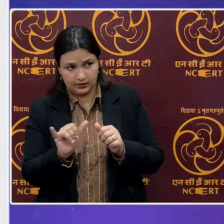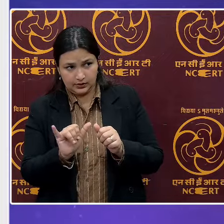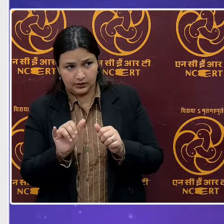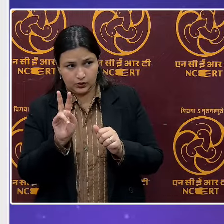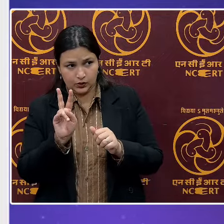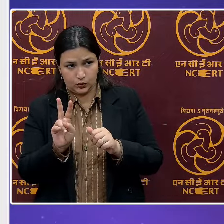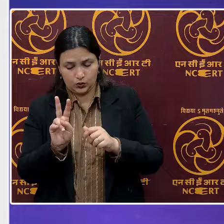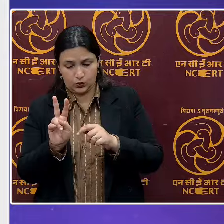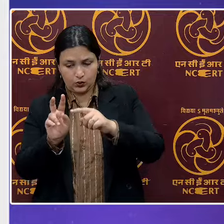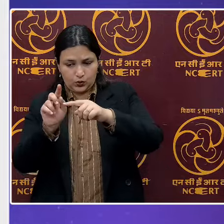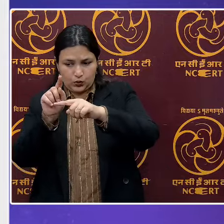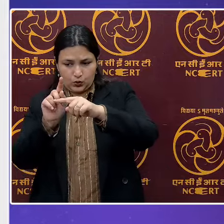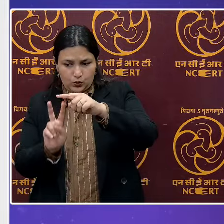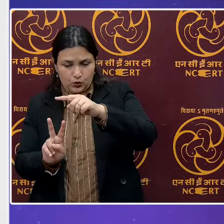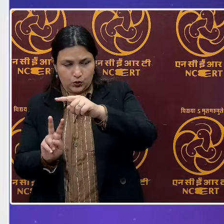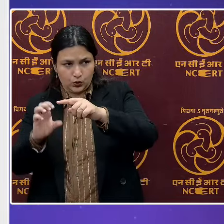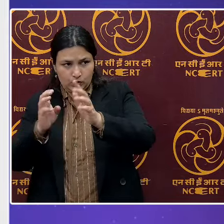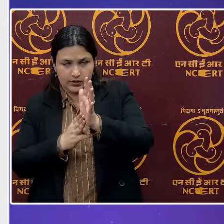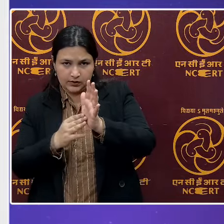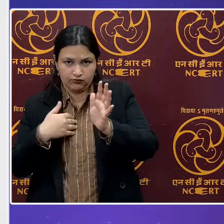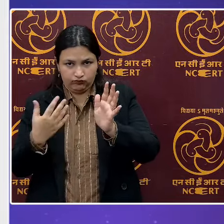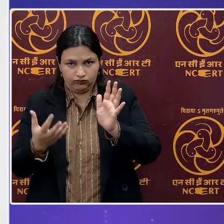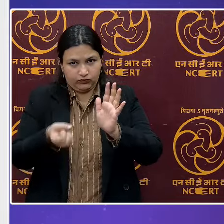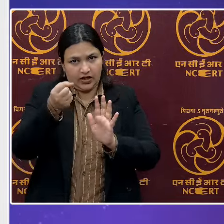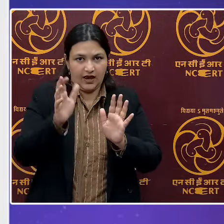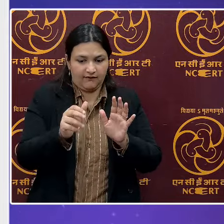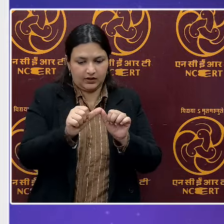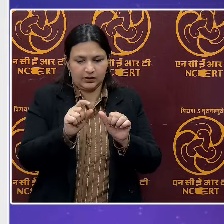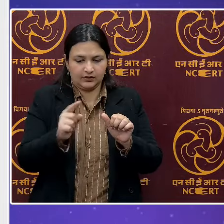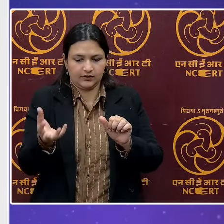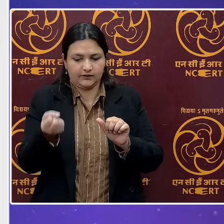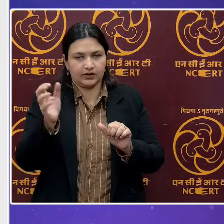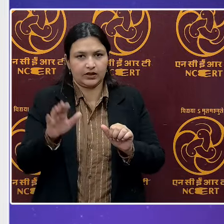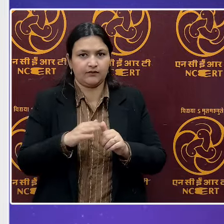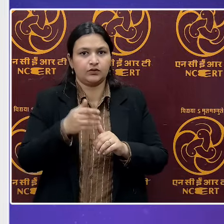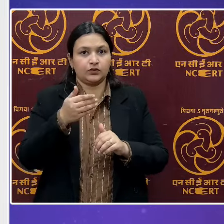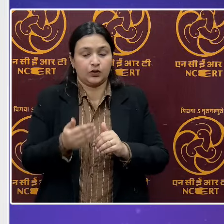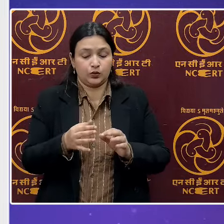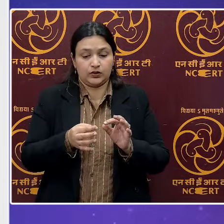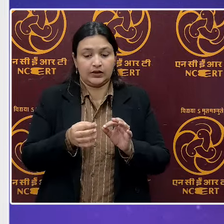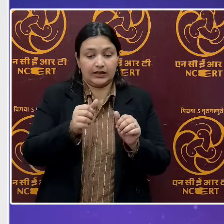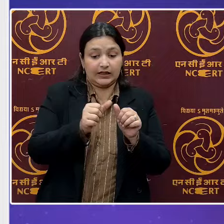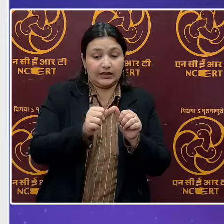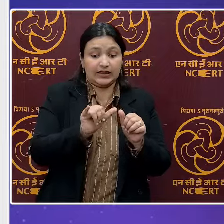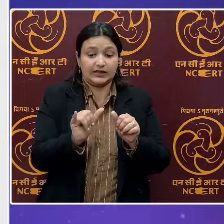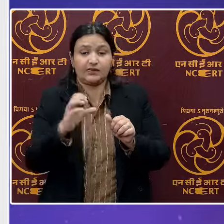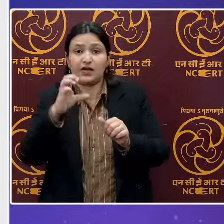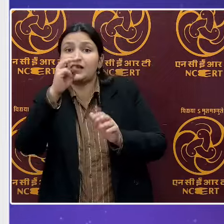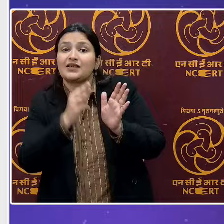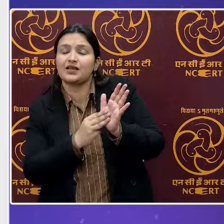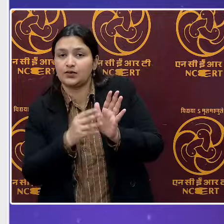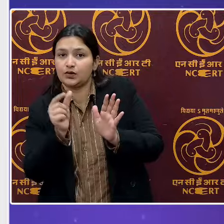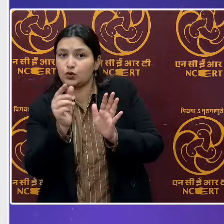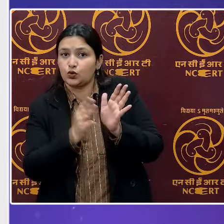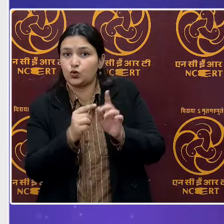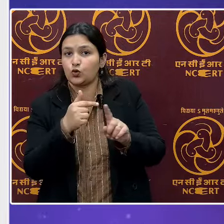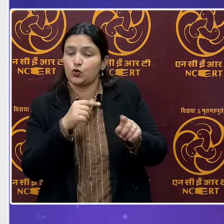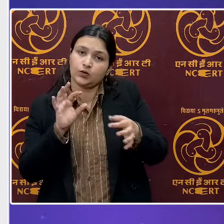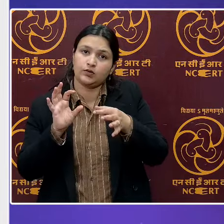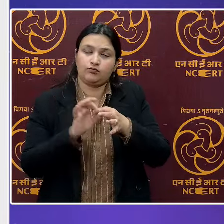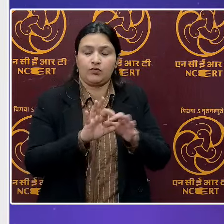2 centimeter. So you have to write the units here as centimeter, and whenever you read a question, read it